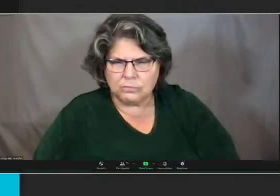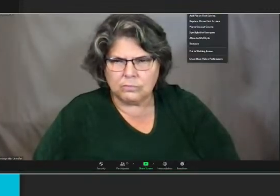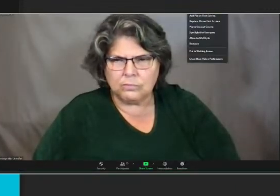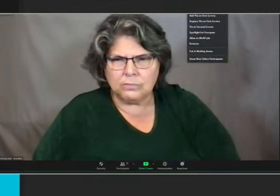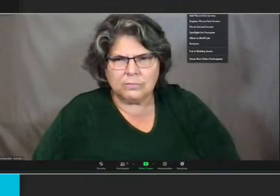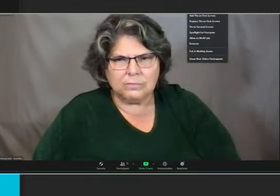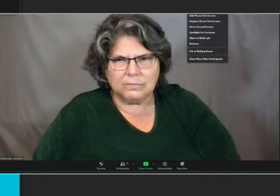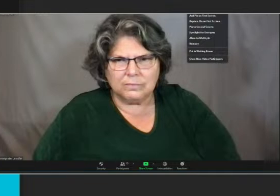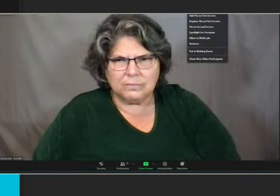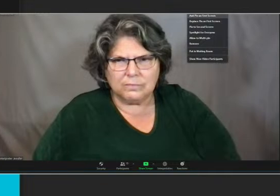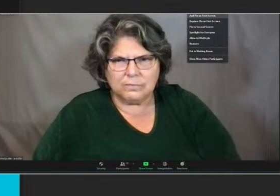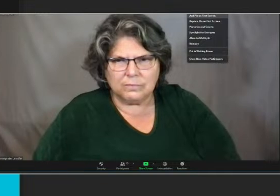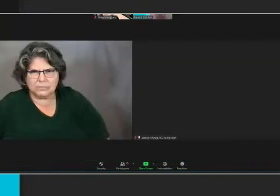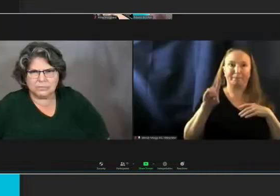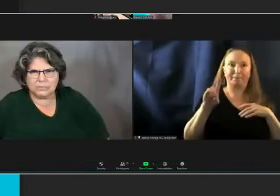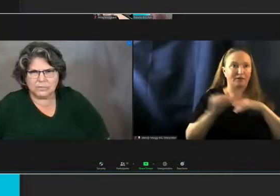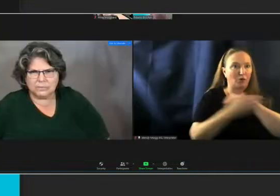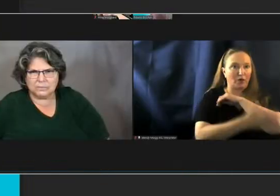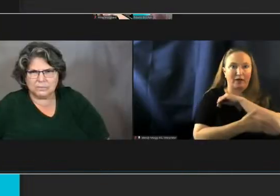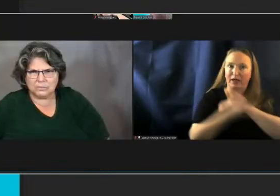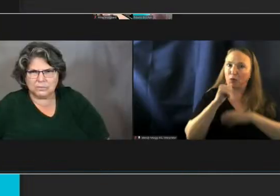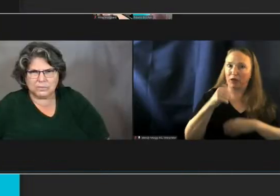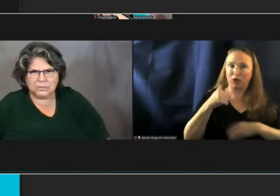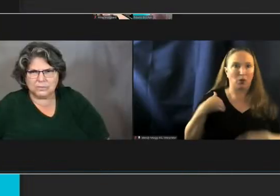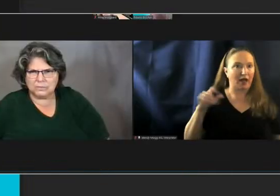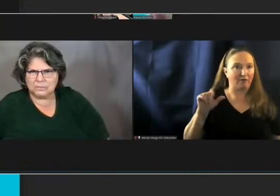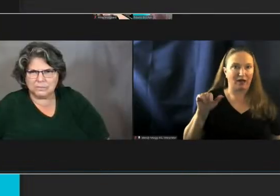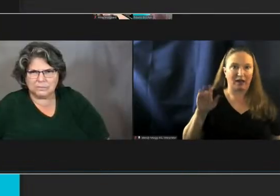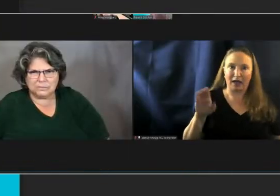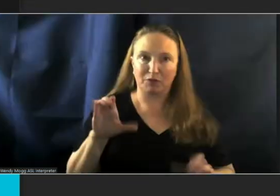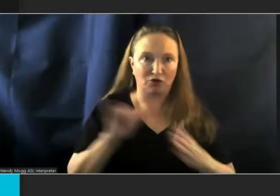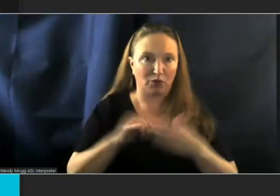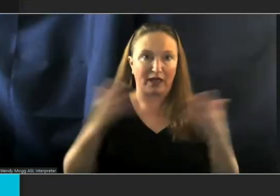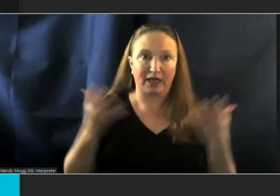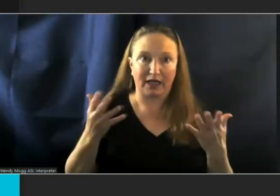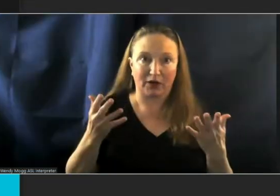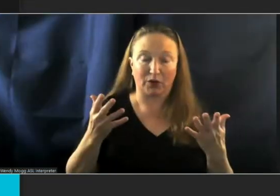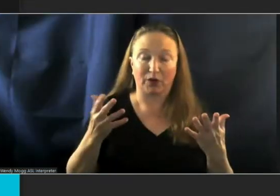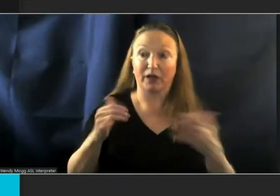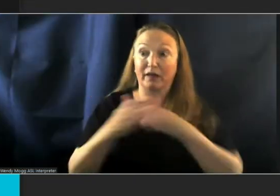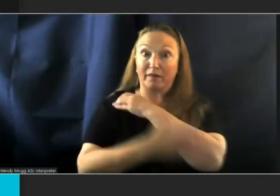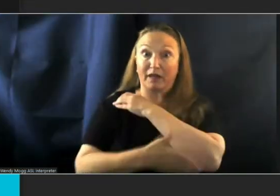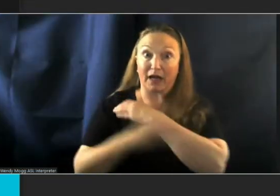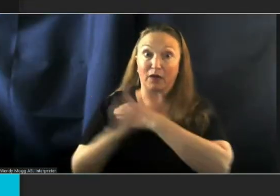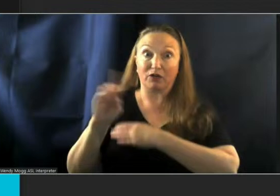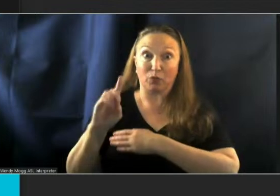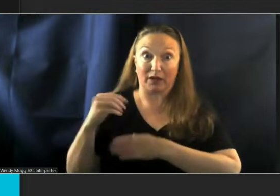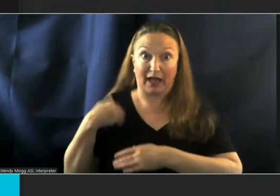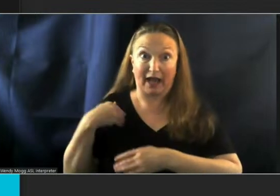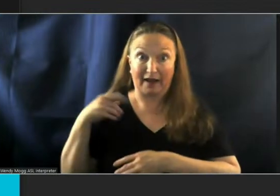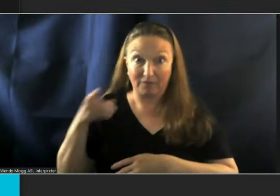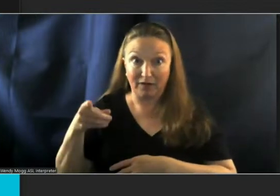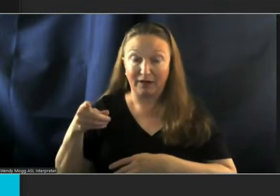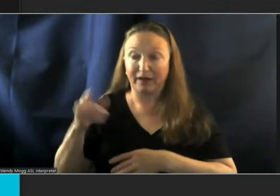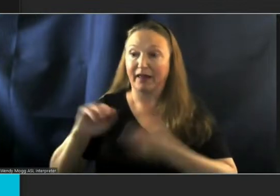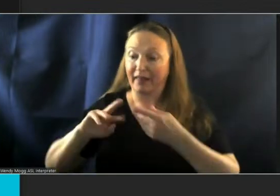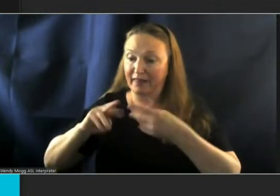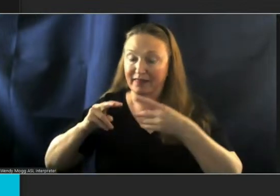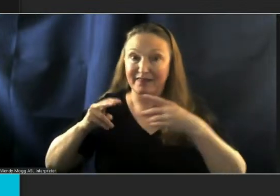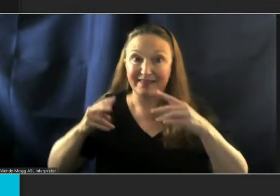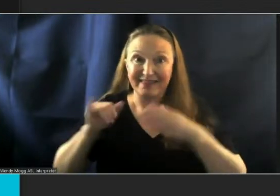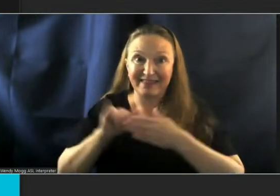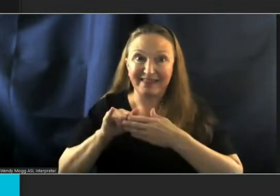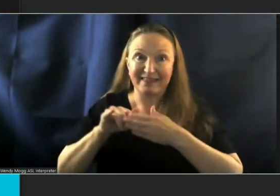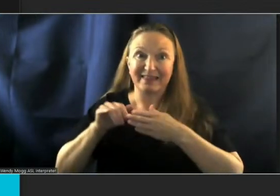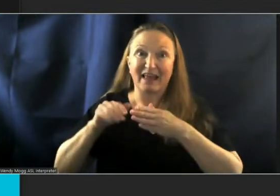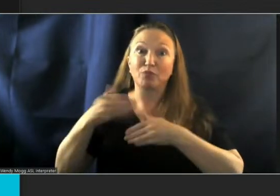lab. So in those counties where they do have a public health lab, the whole genome sequencing can be done in that lab in